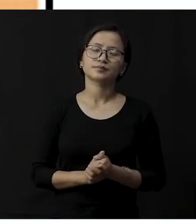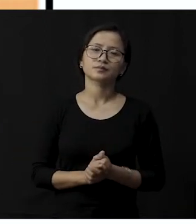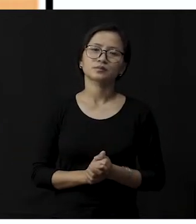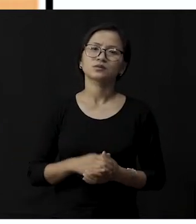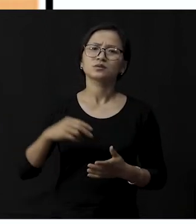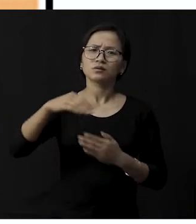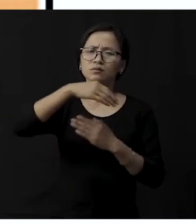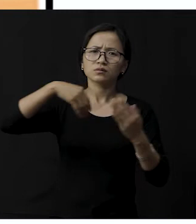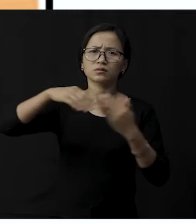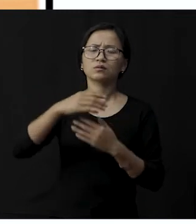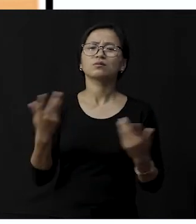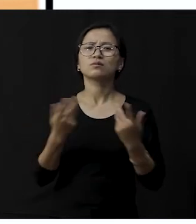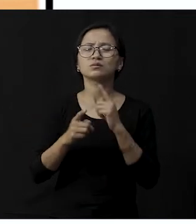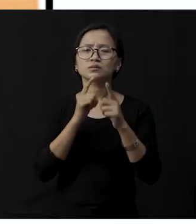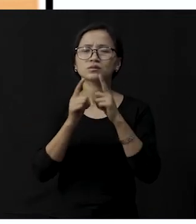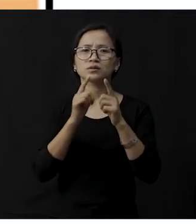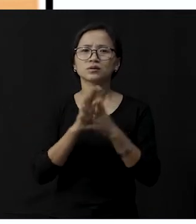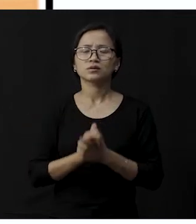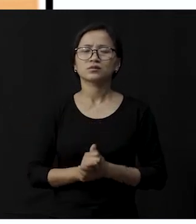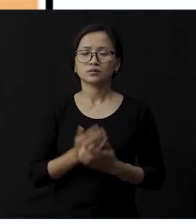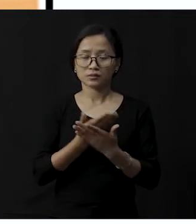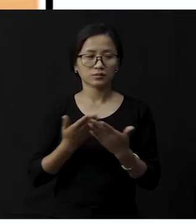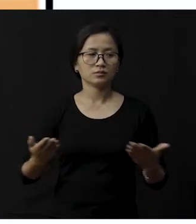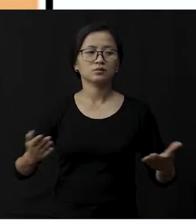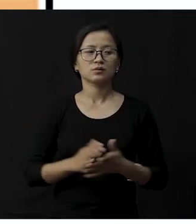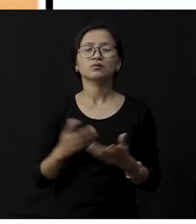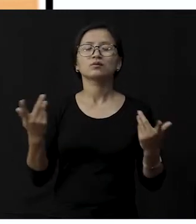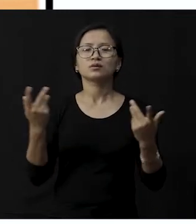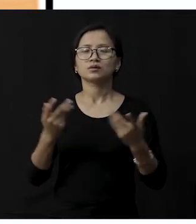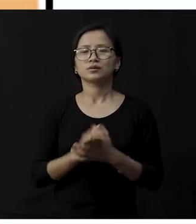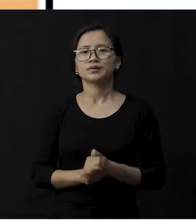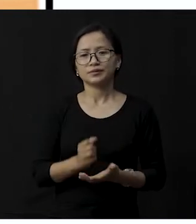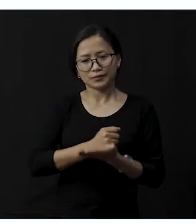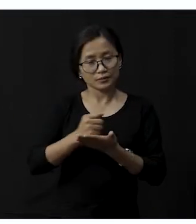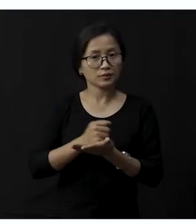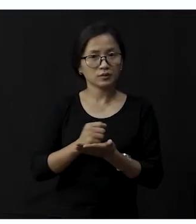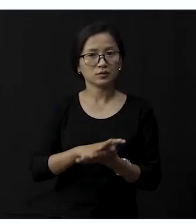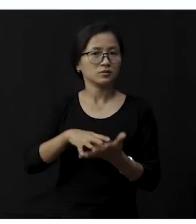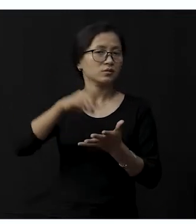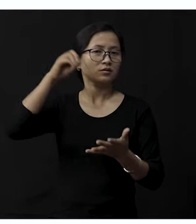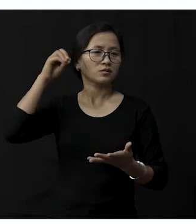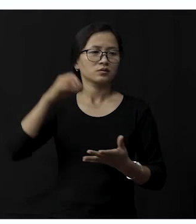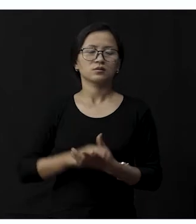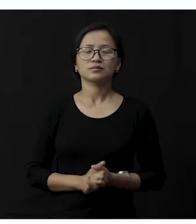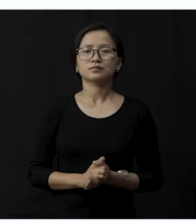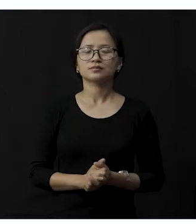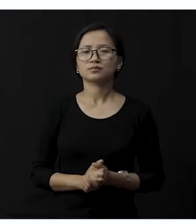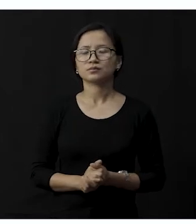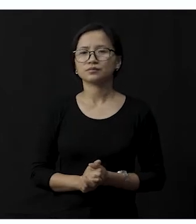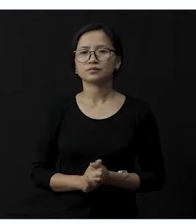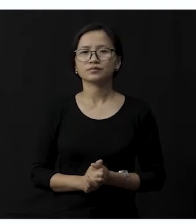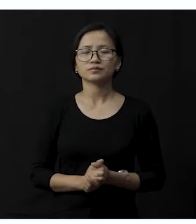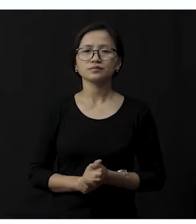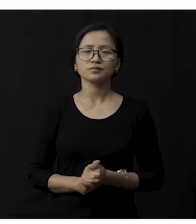and describing these things? What is it that we are actually trying to learn? So today